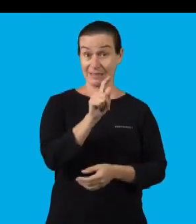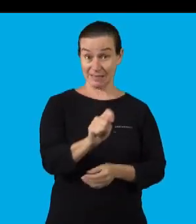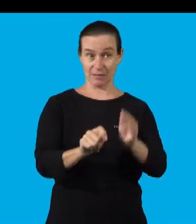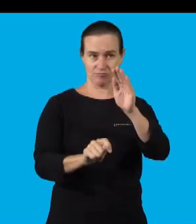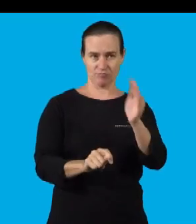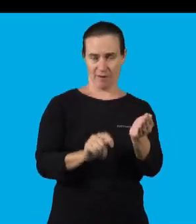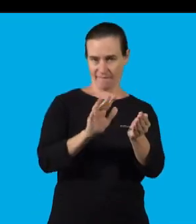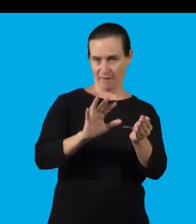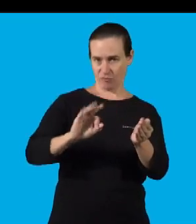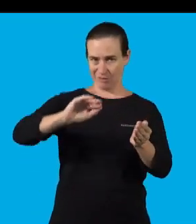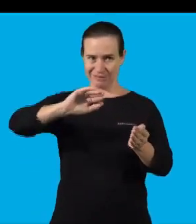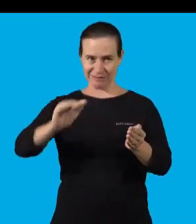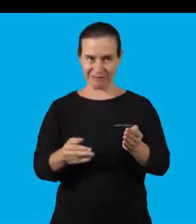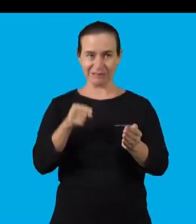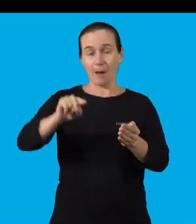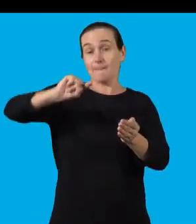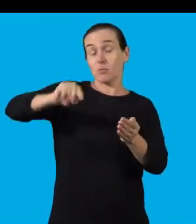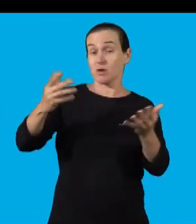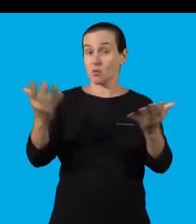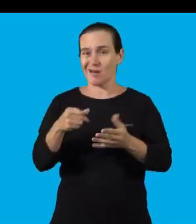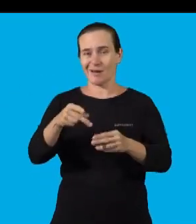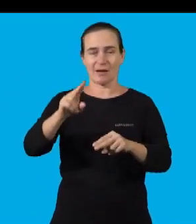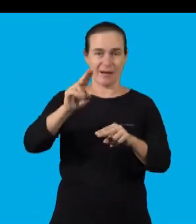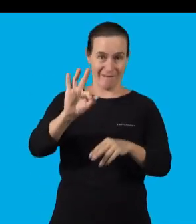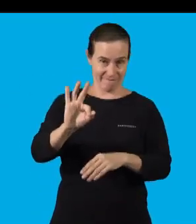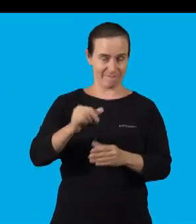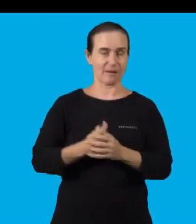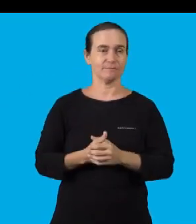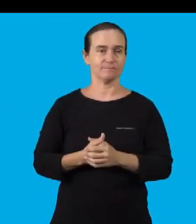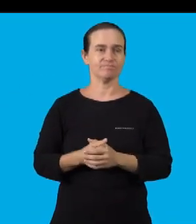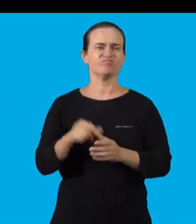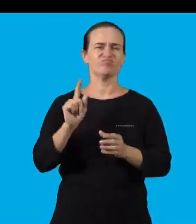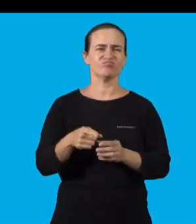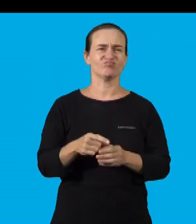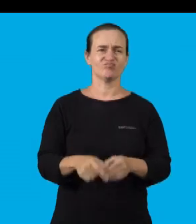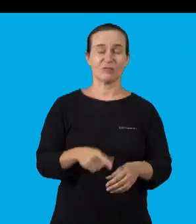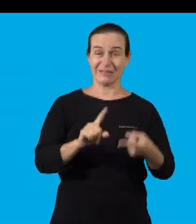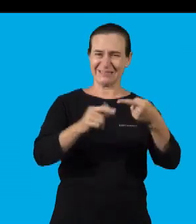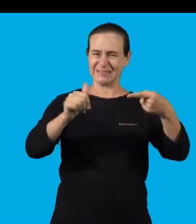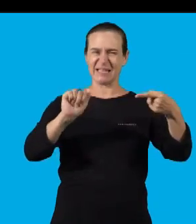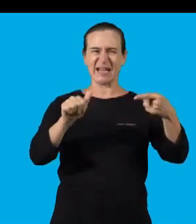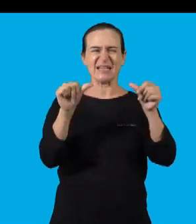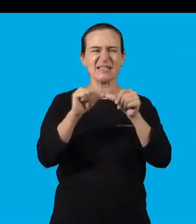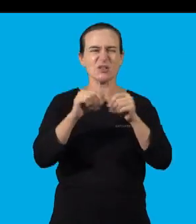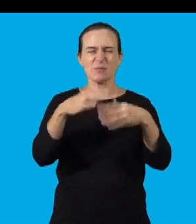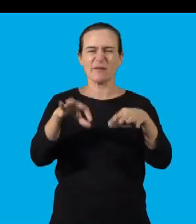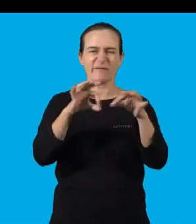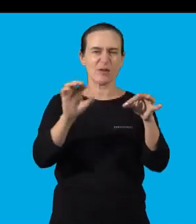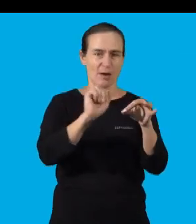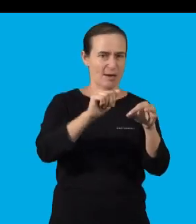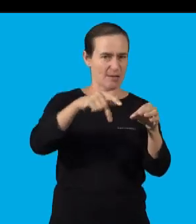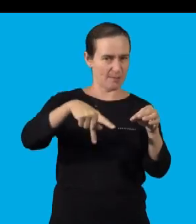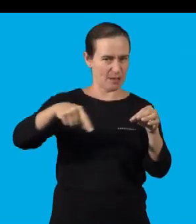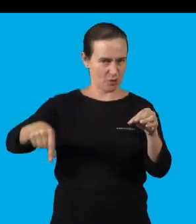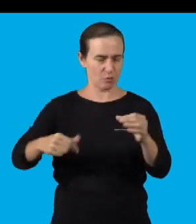5 and 3, is a point on f. Now determine the values of a, p, and q. So of course here we